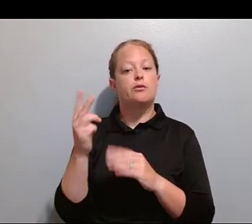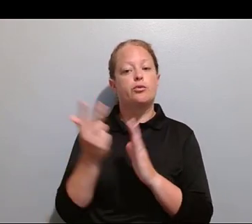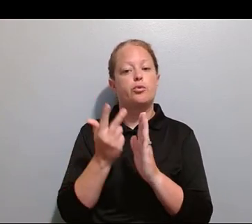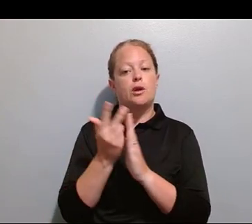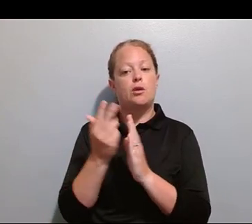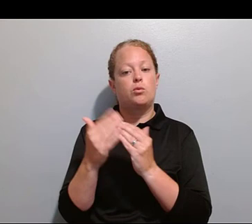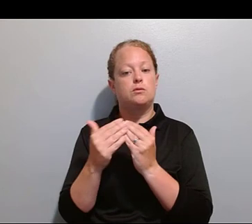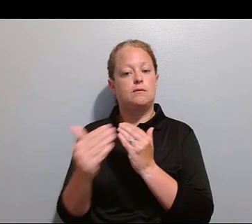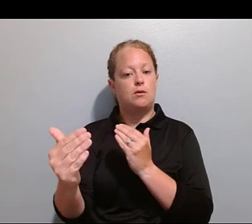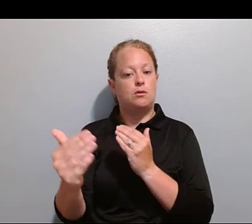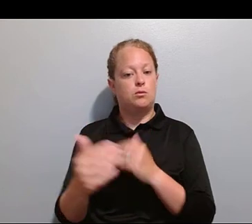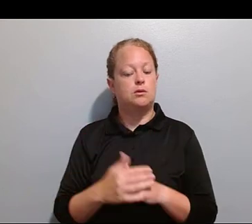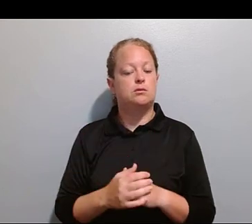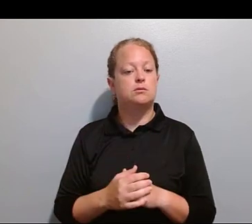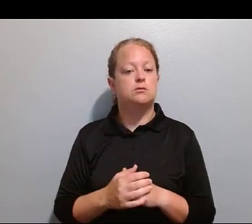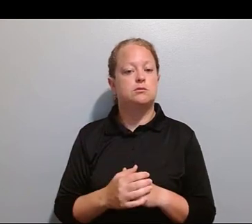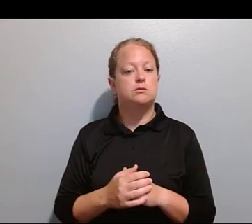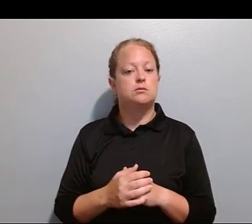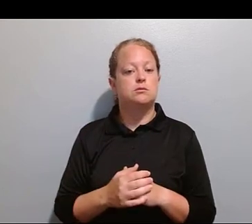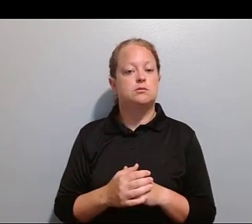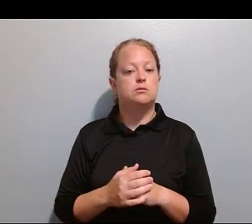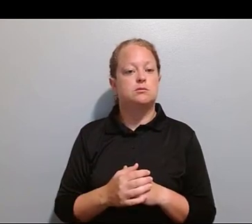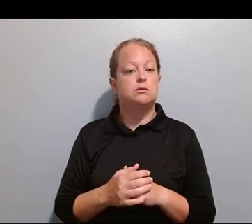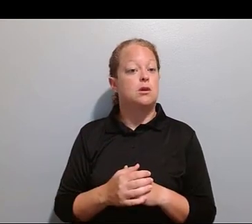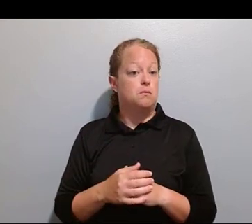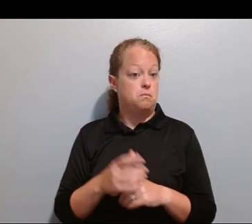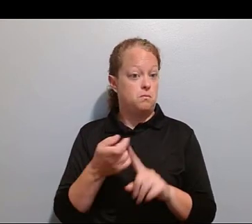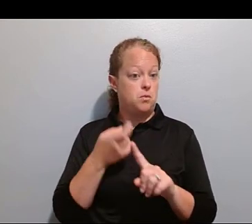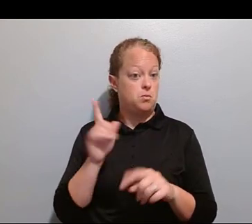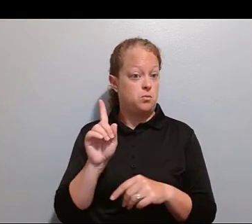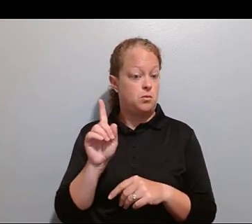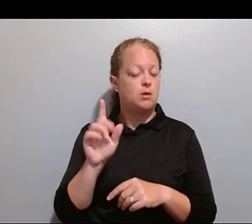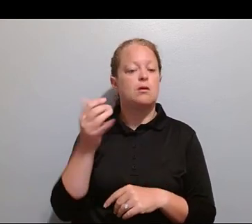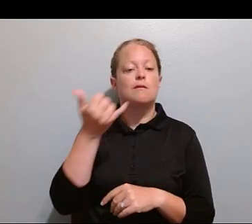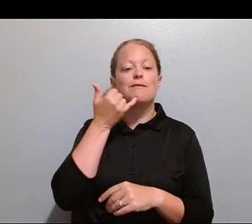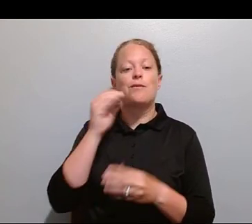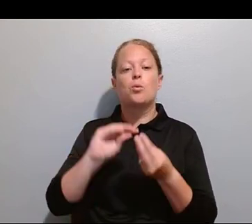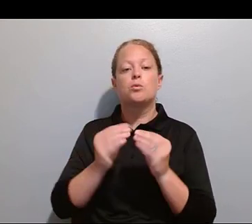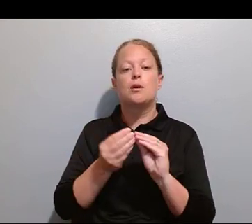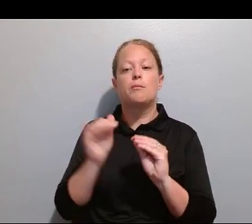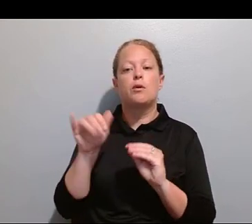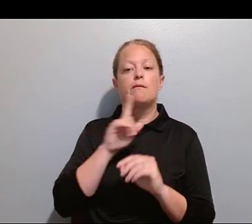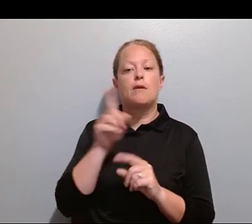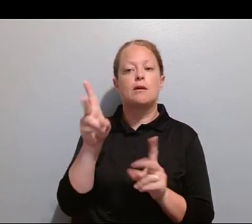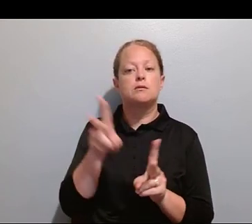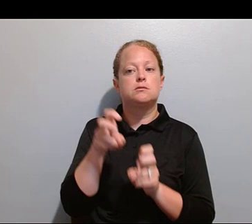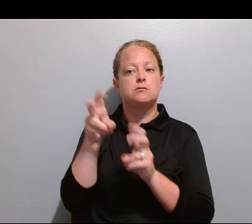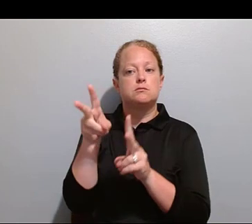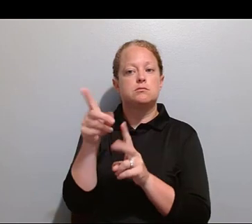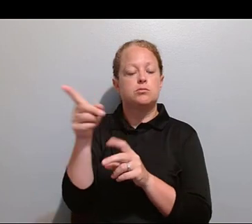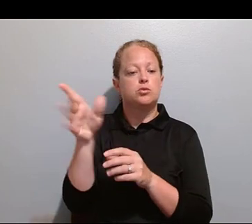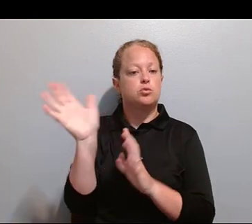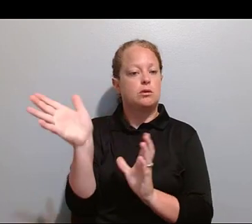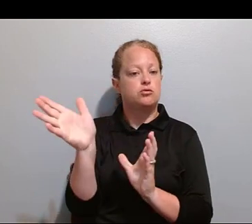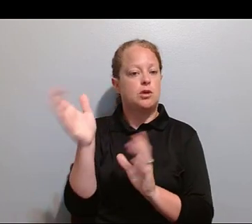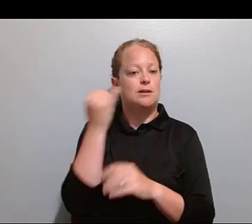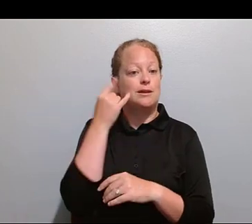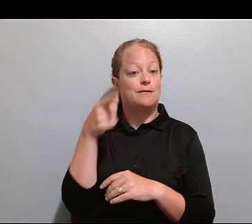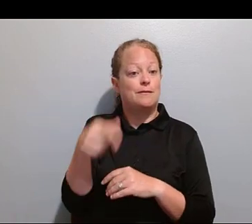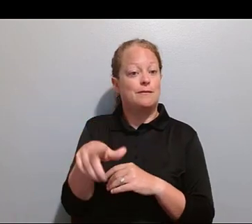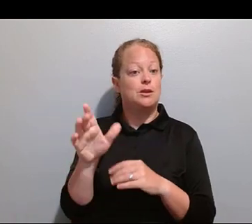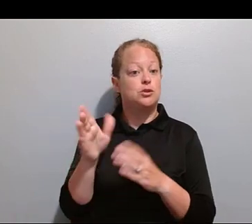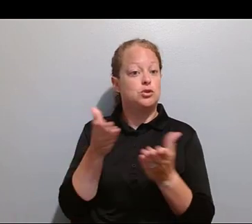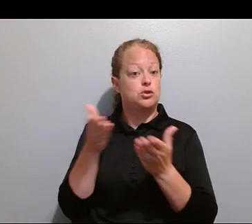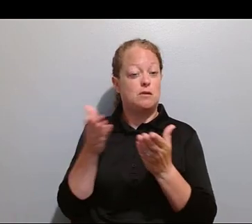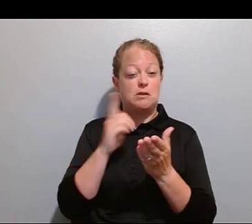following at the phone number which is written in the chat. If this service is